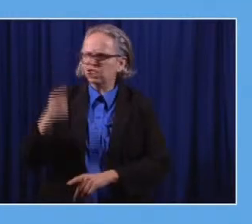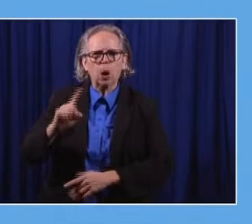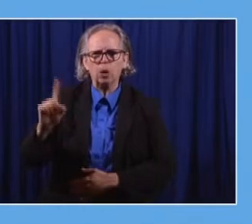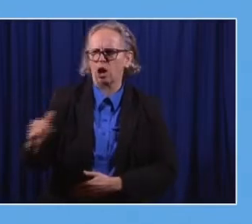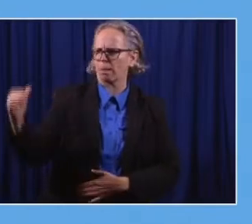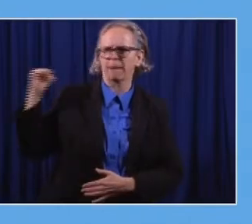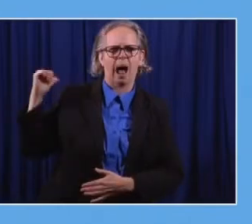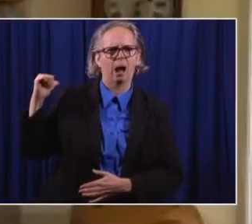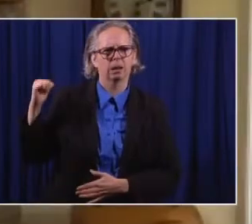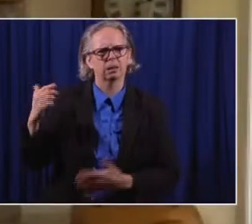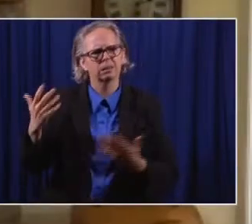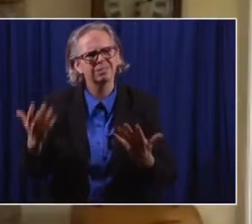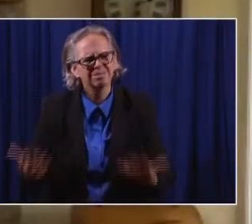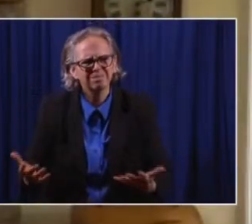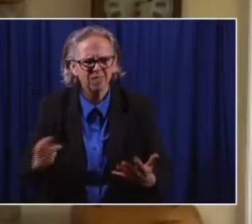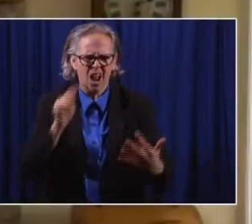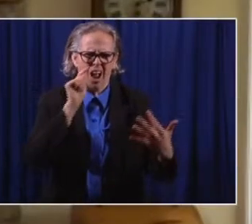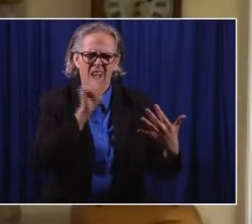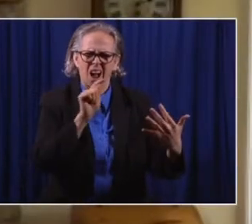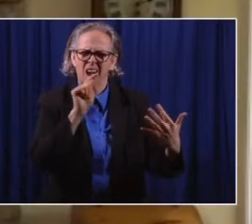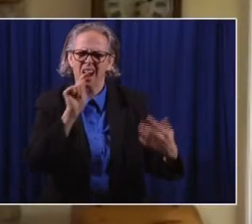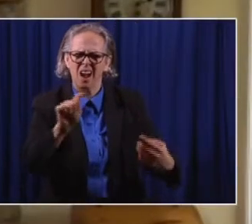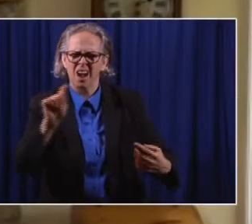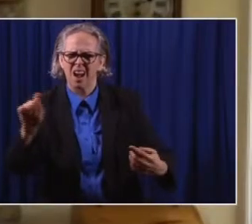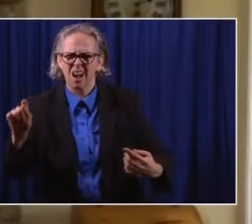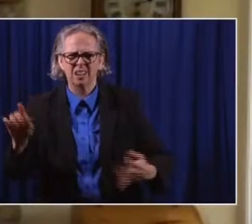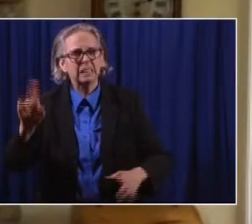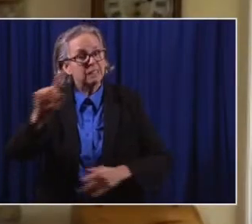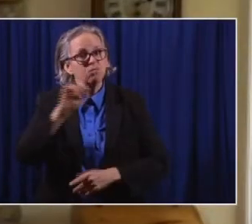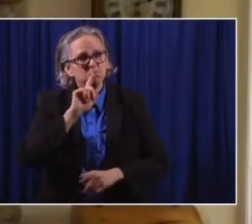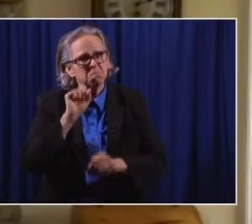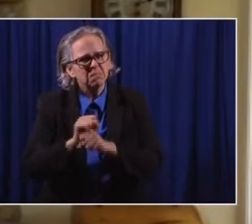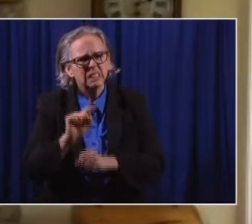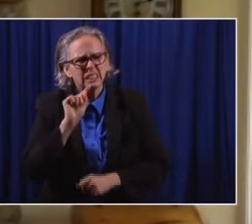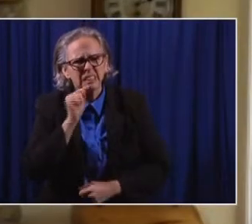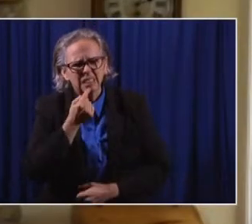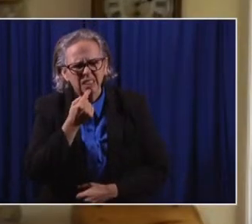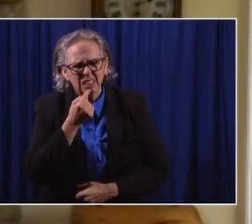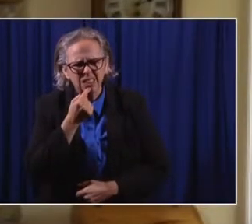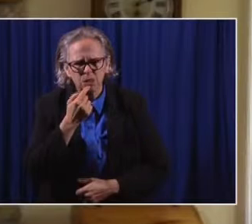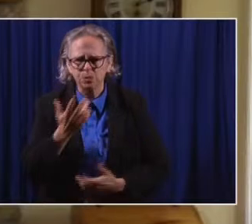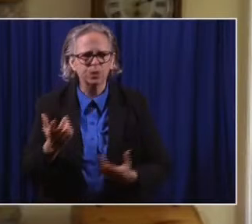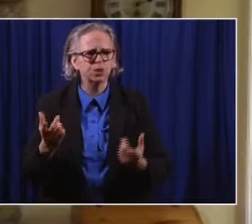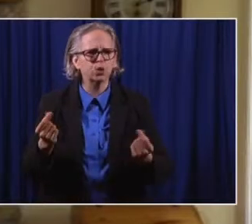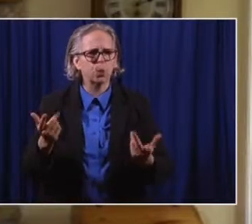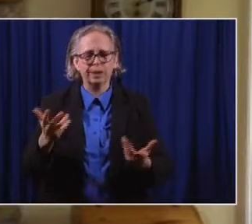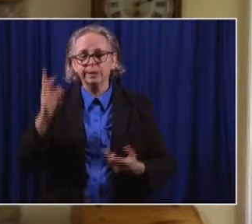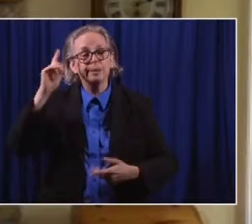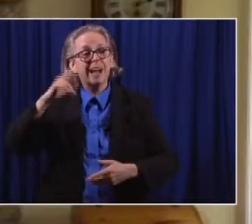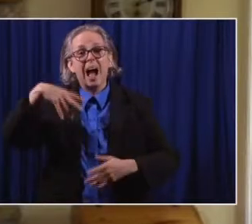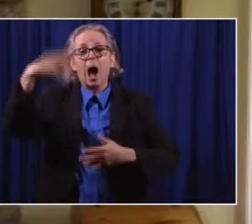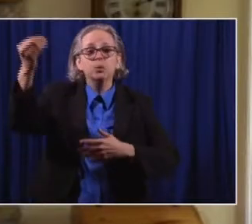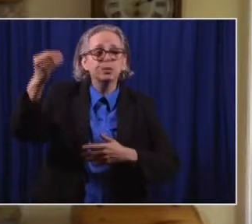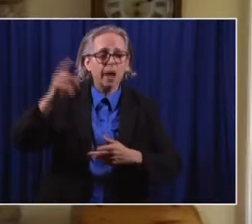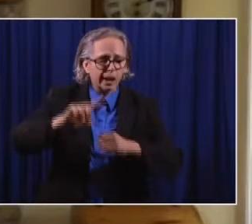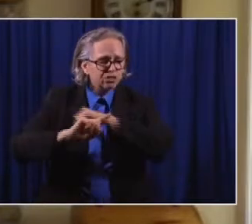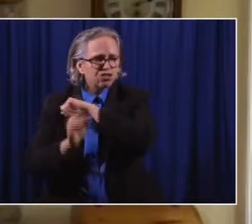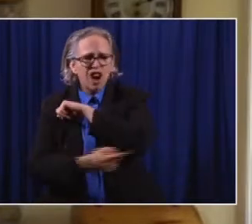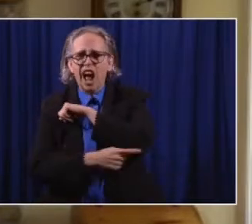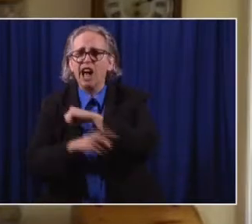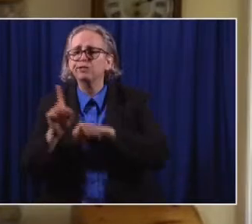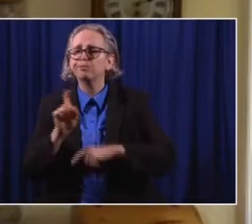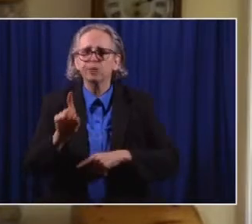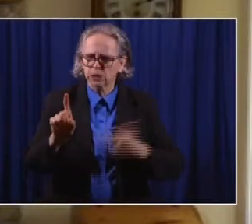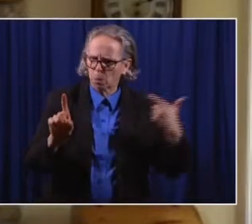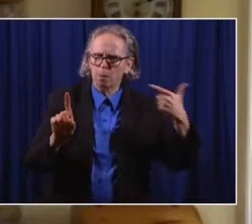Reports say this young man was critically injured. He was taking out the trash when he was hit by a stray bullet fired in a